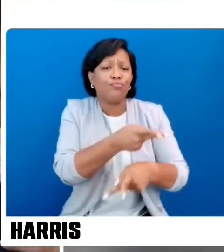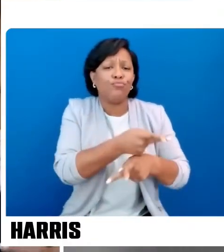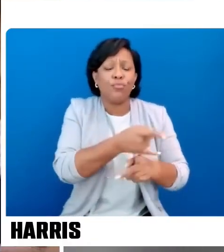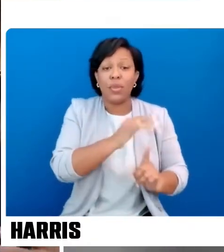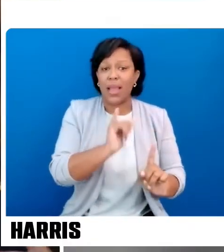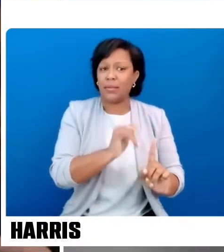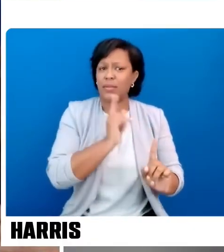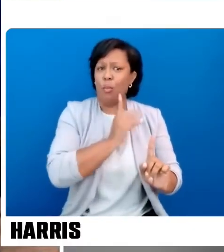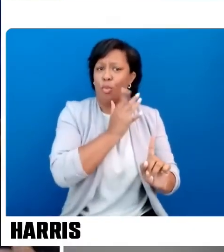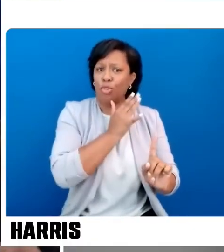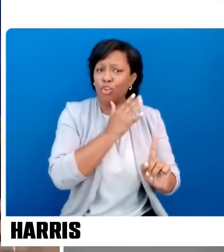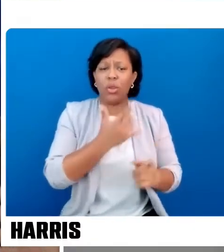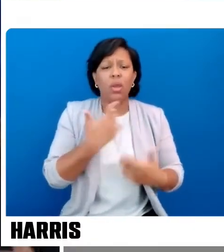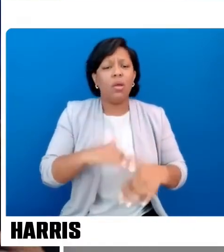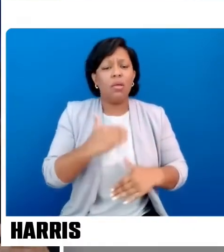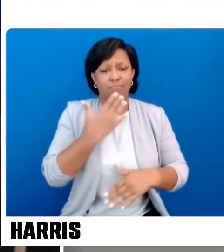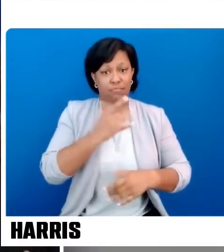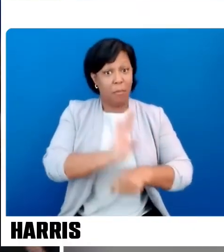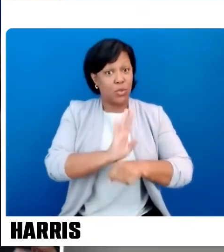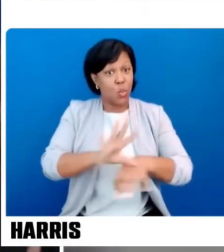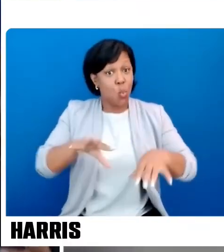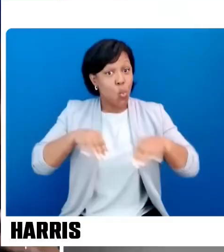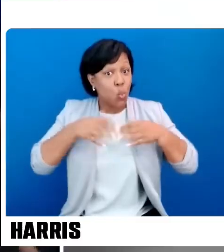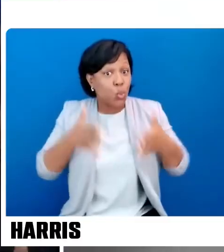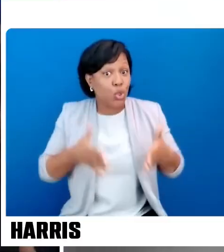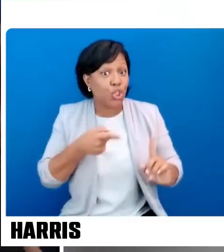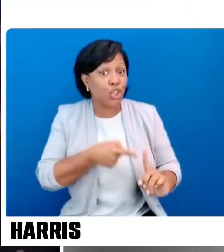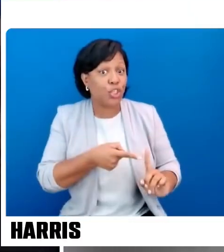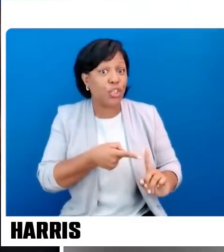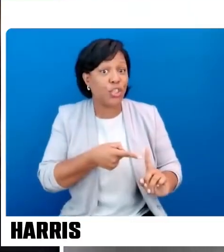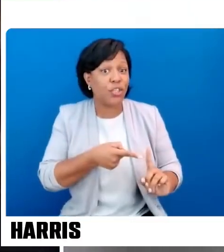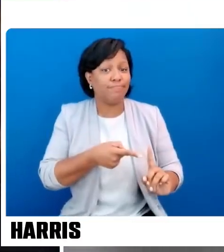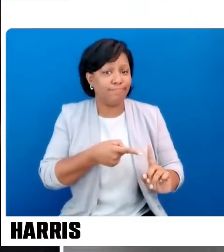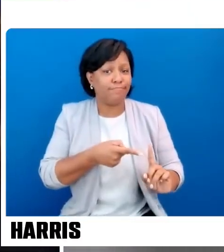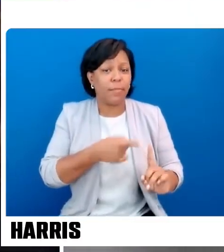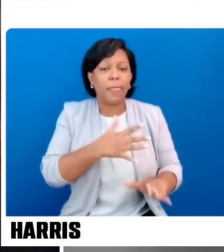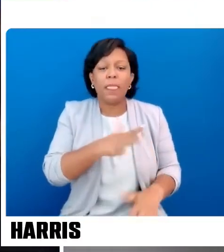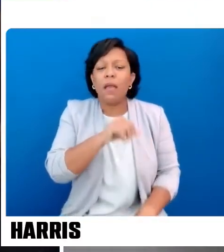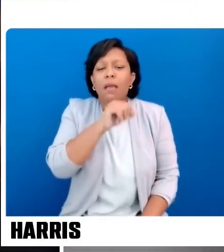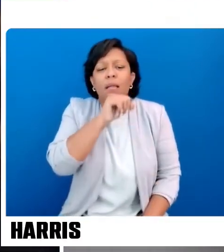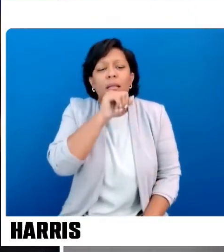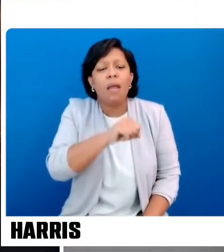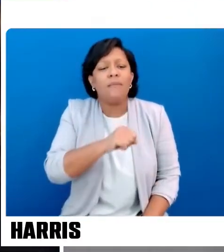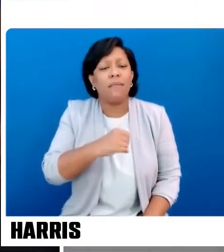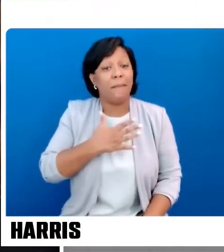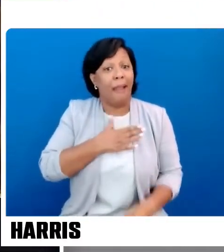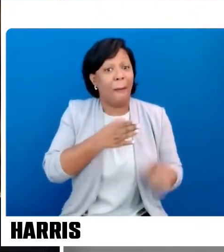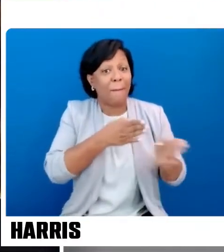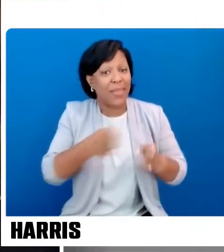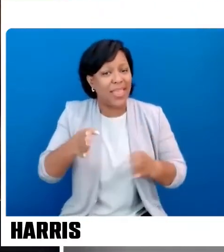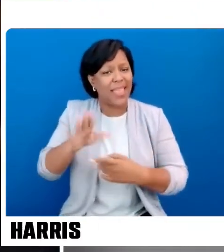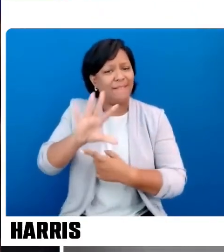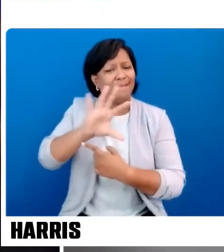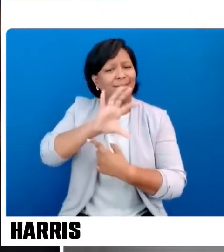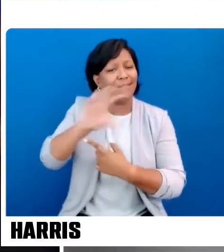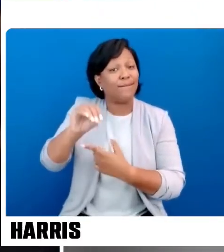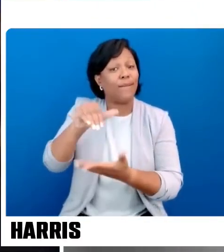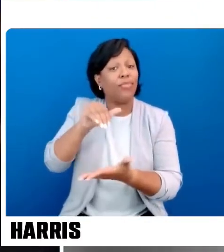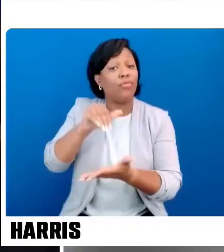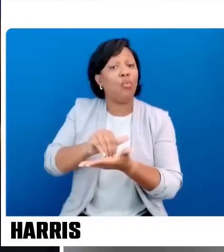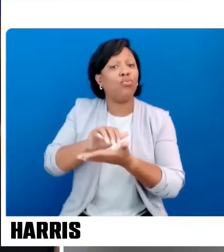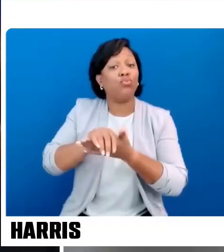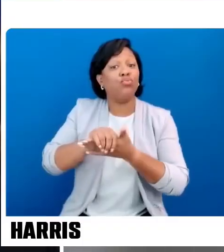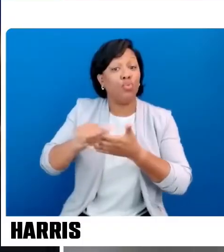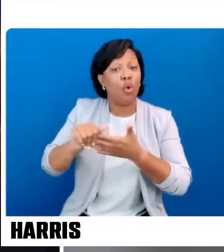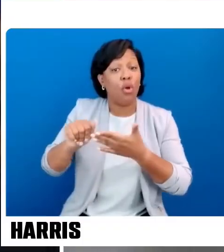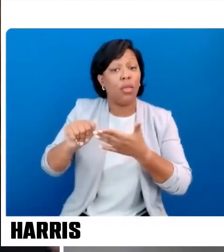My plan is to give a $50,000 tax deduction to start up small businesses, knowing they are part of the backbone